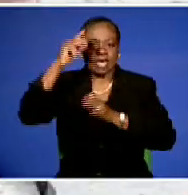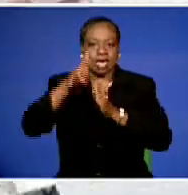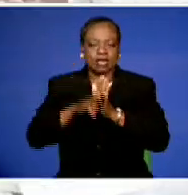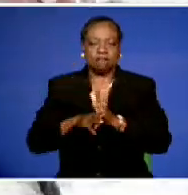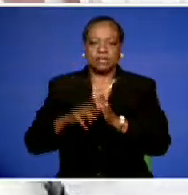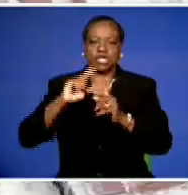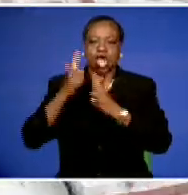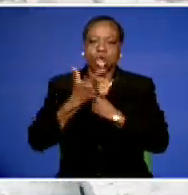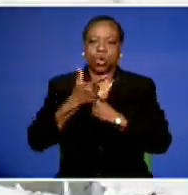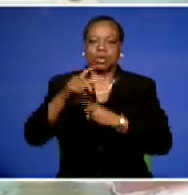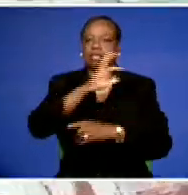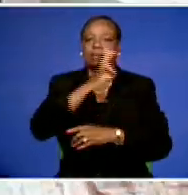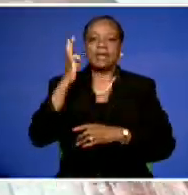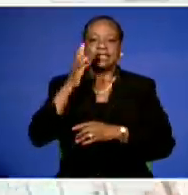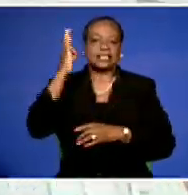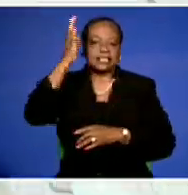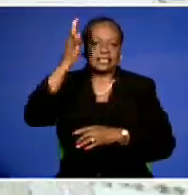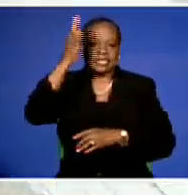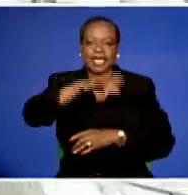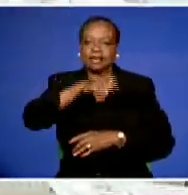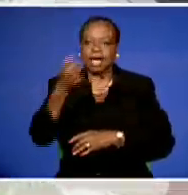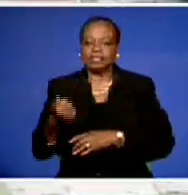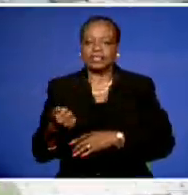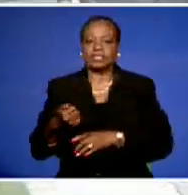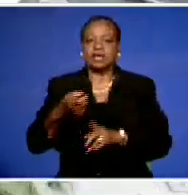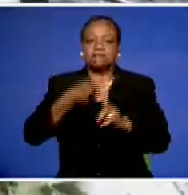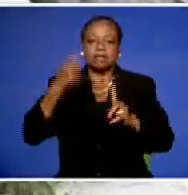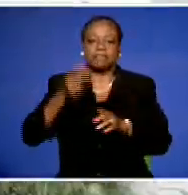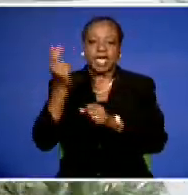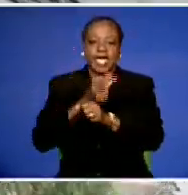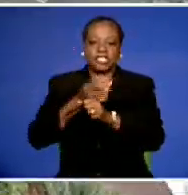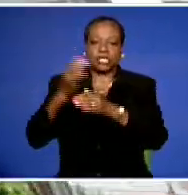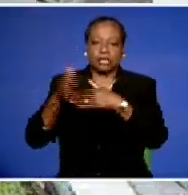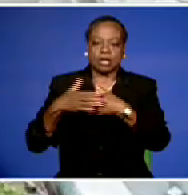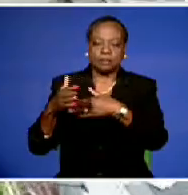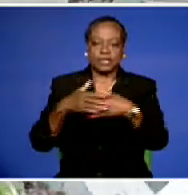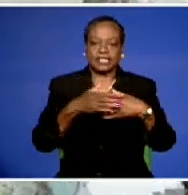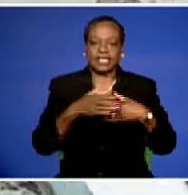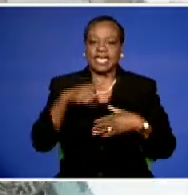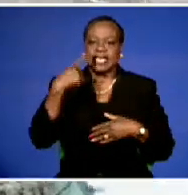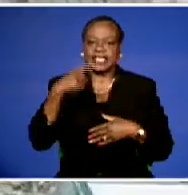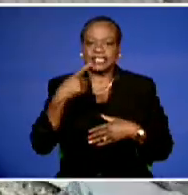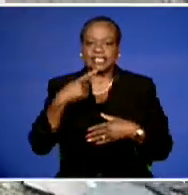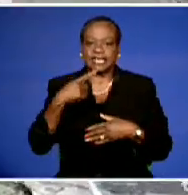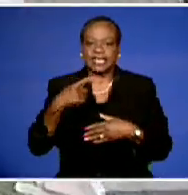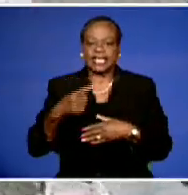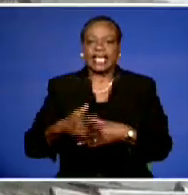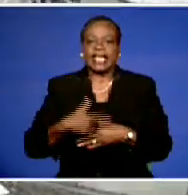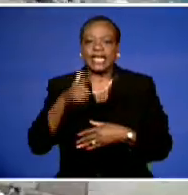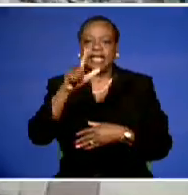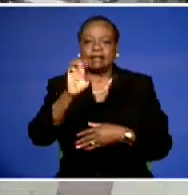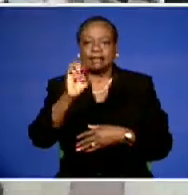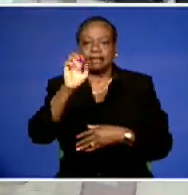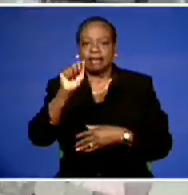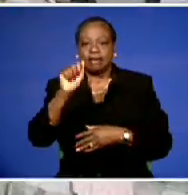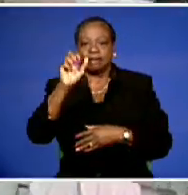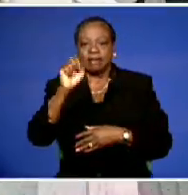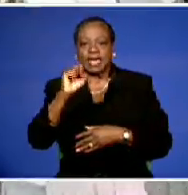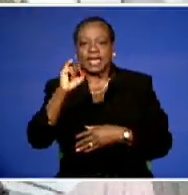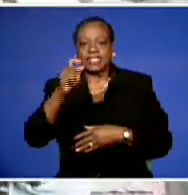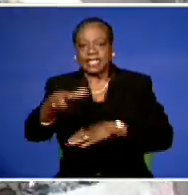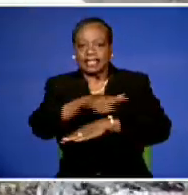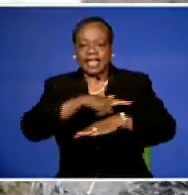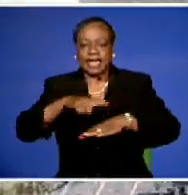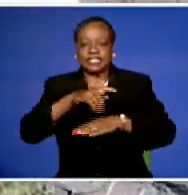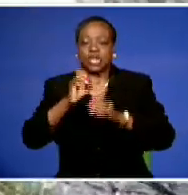local pastors, and others from the Haitian community. He says leasing the land is another option being considered.